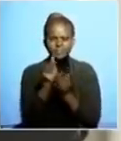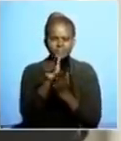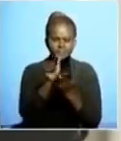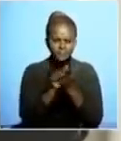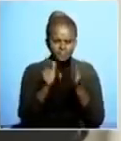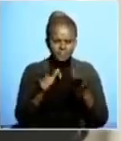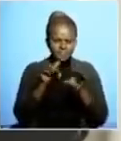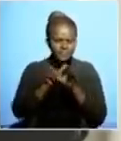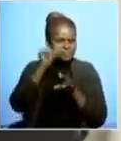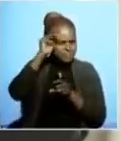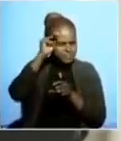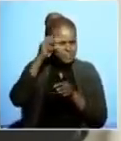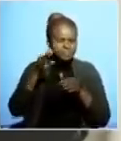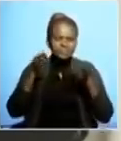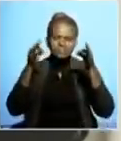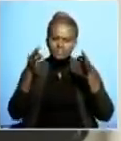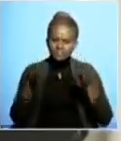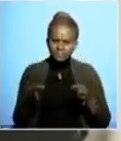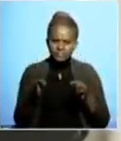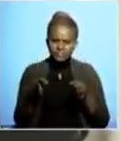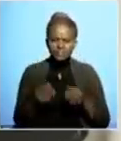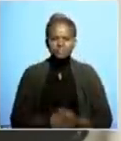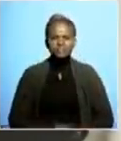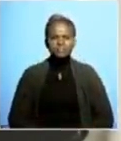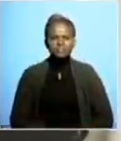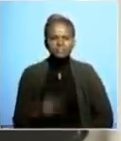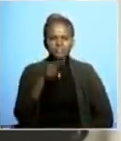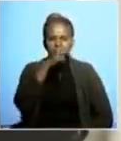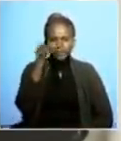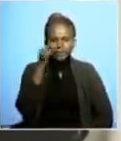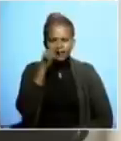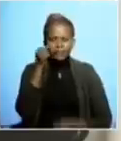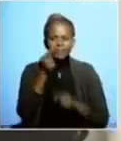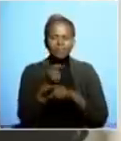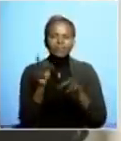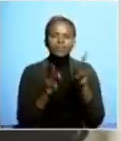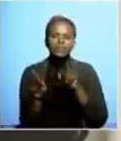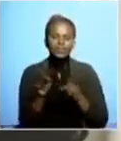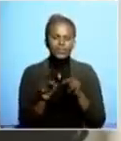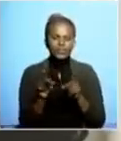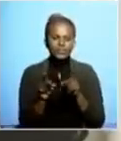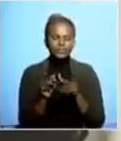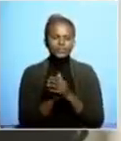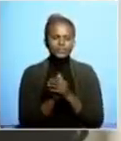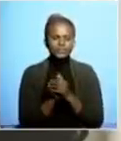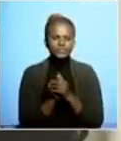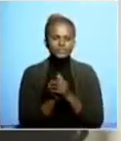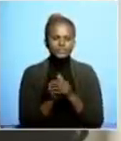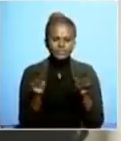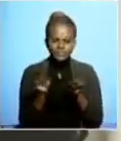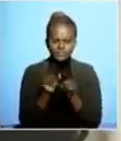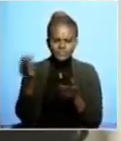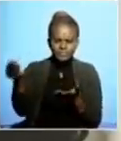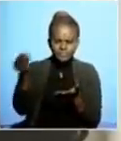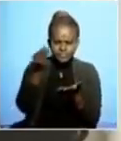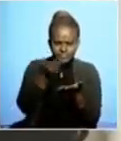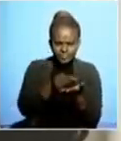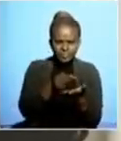lawyers in justice to steal from the people. and you put another cross,